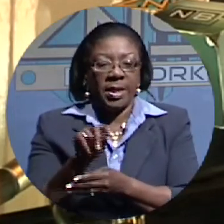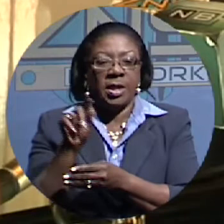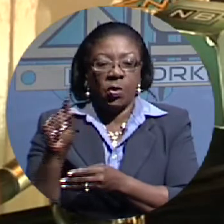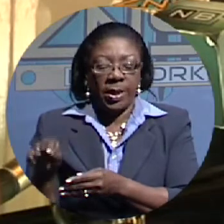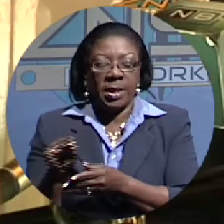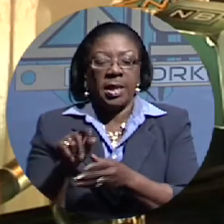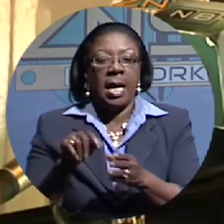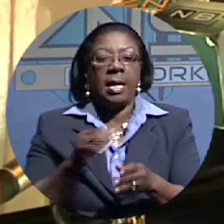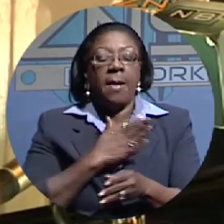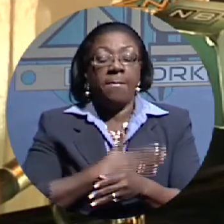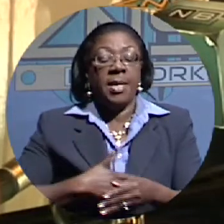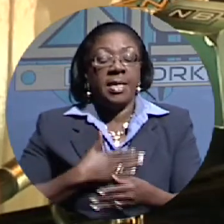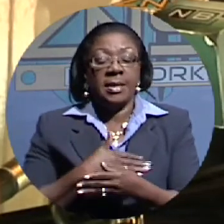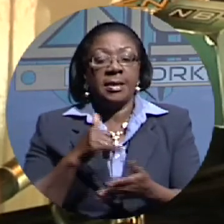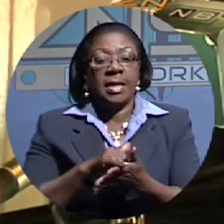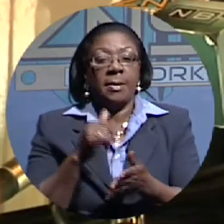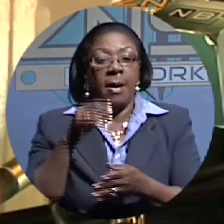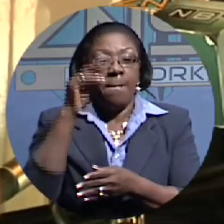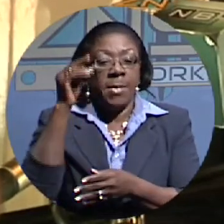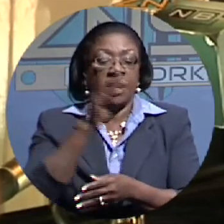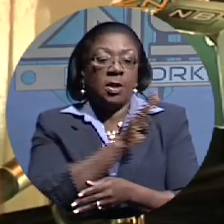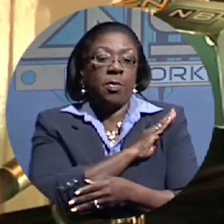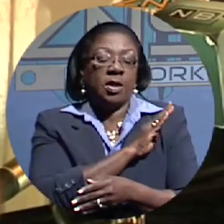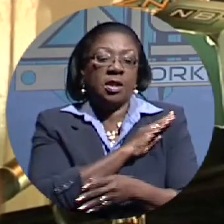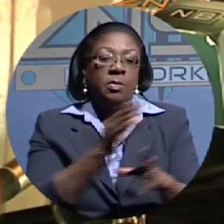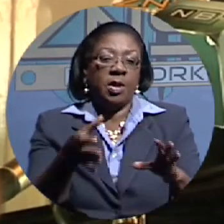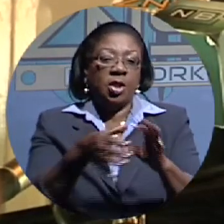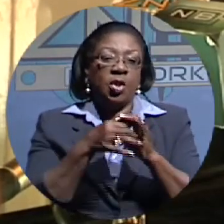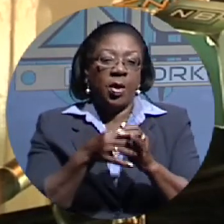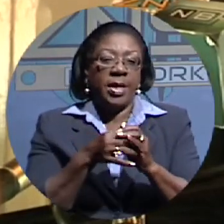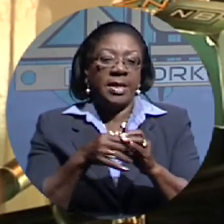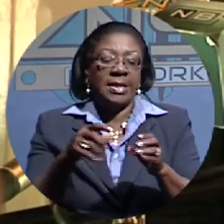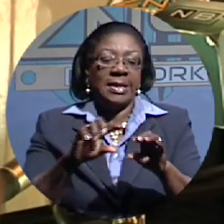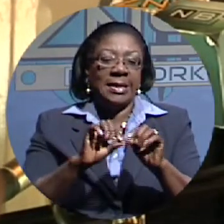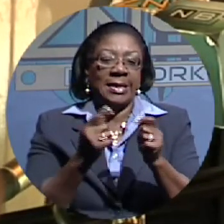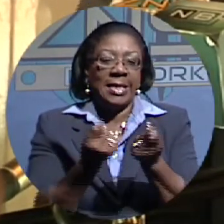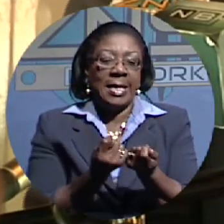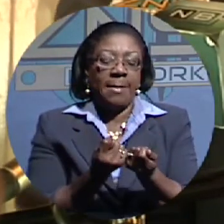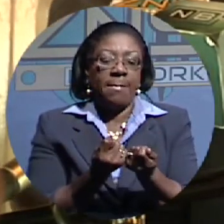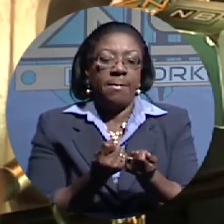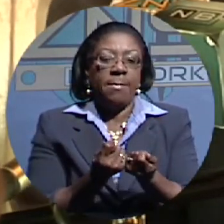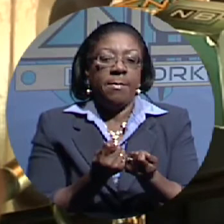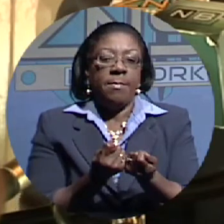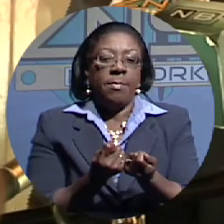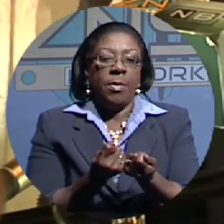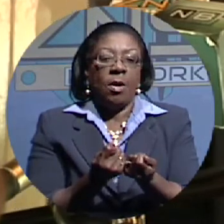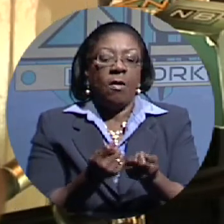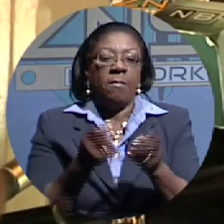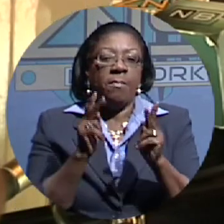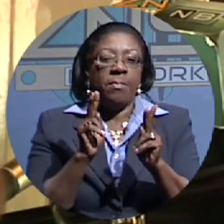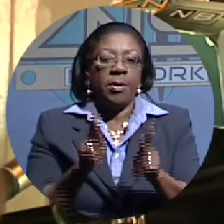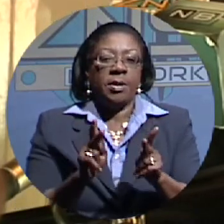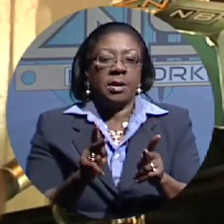I am pleased that Mr. Bostwick will join the existing team, combining seasoned